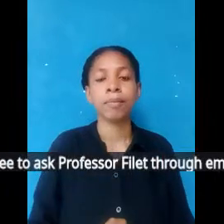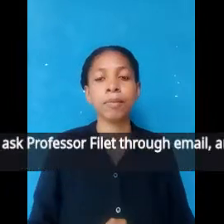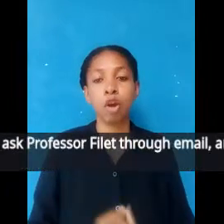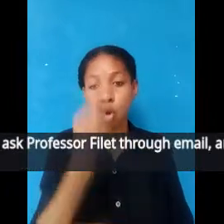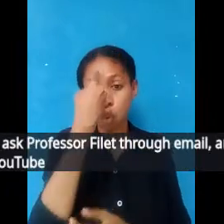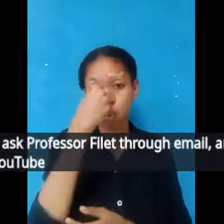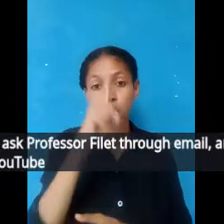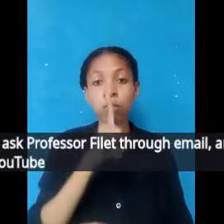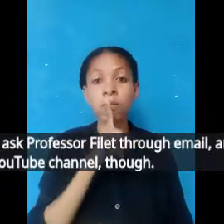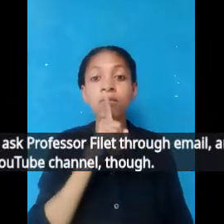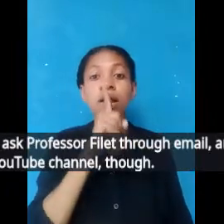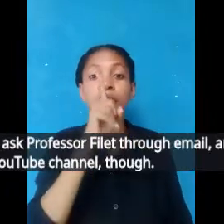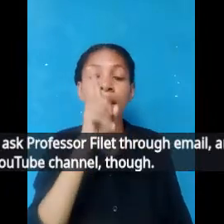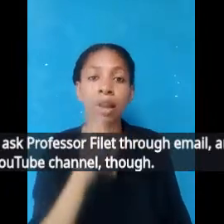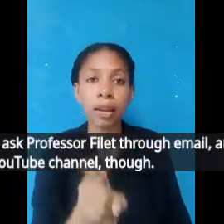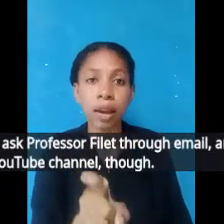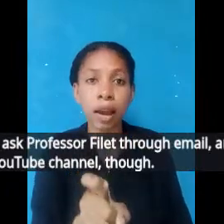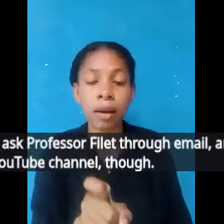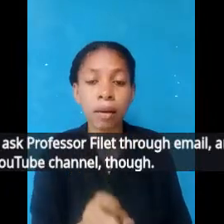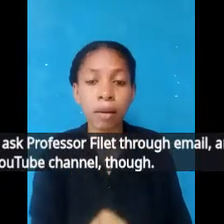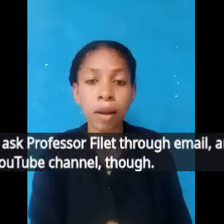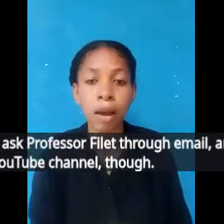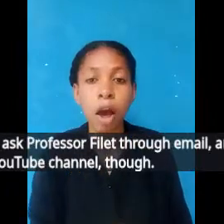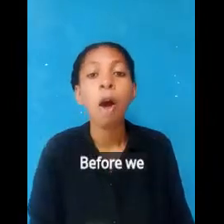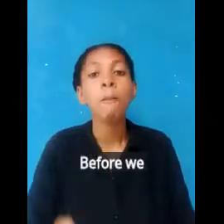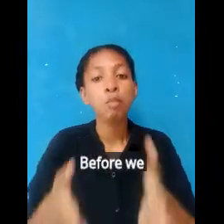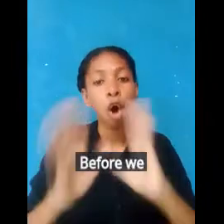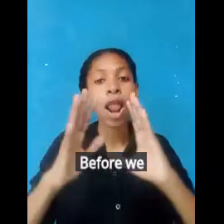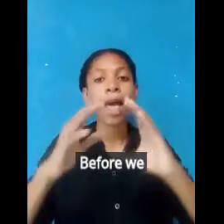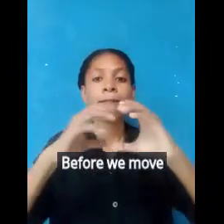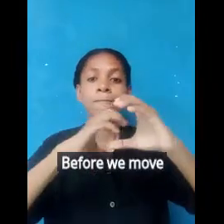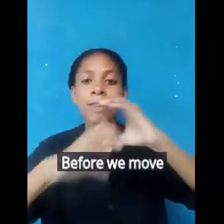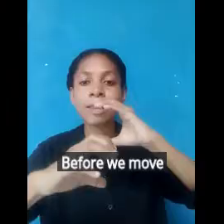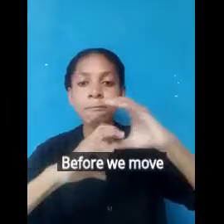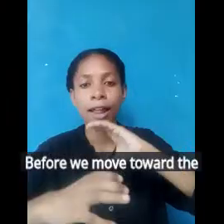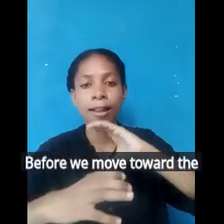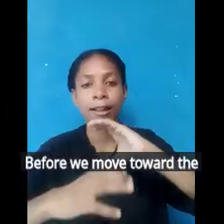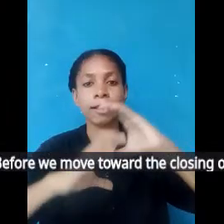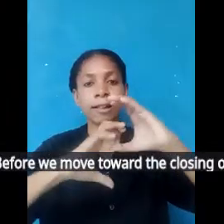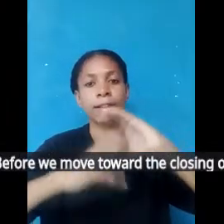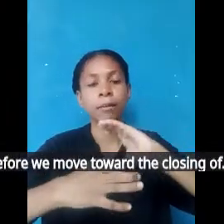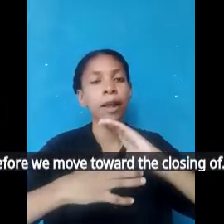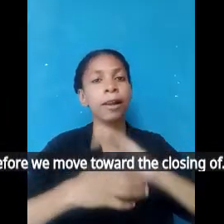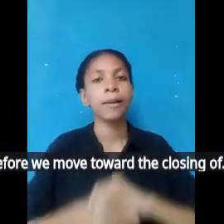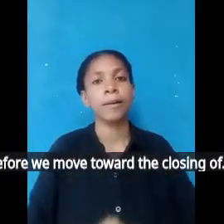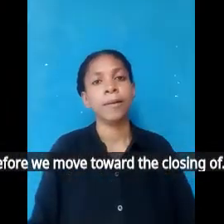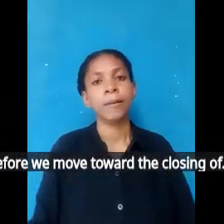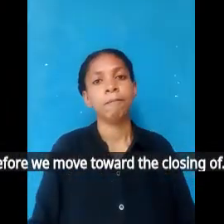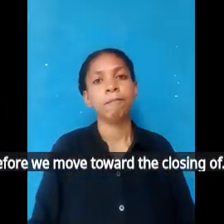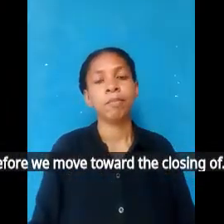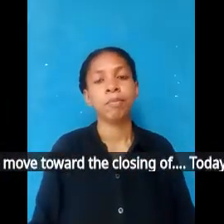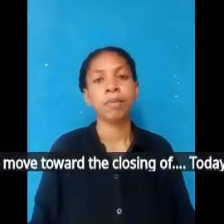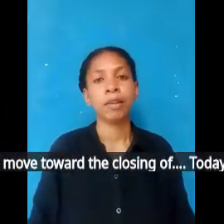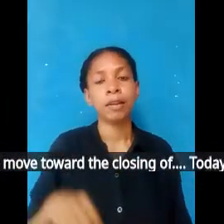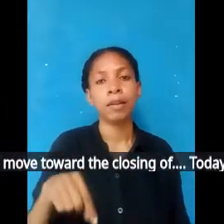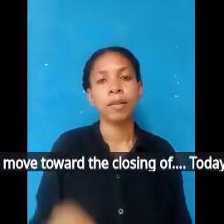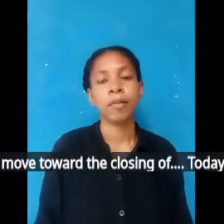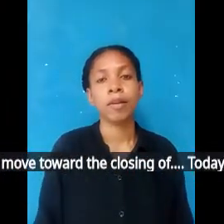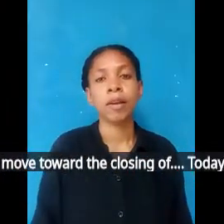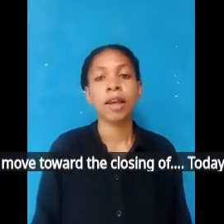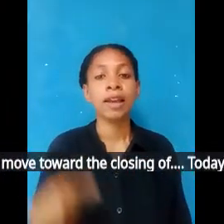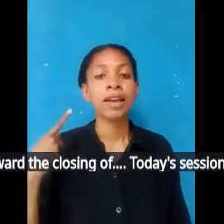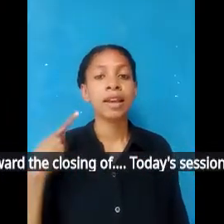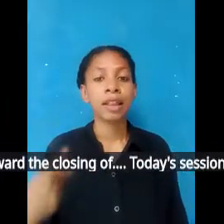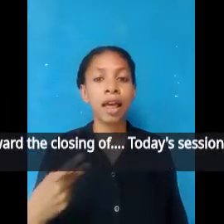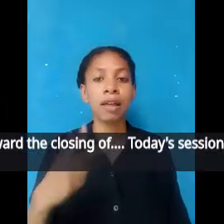YouTube channel though. Before we move toward the closing of today's session, may I kindly invite